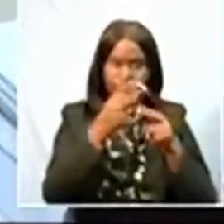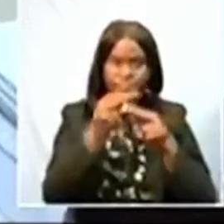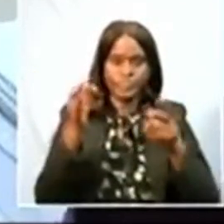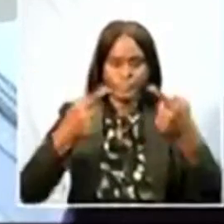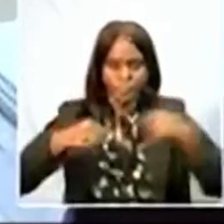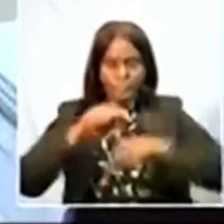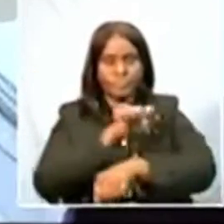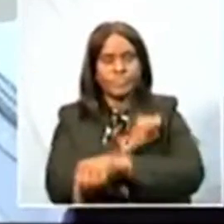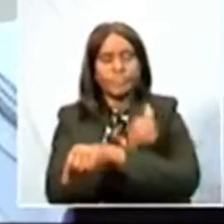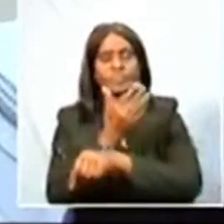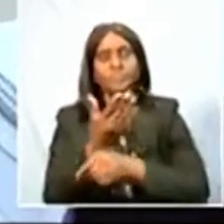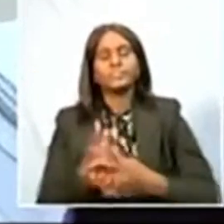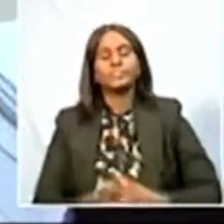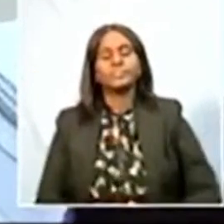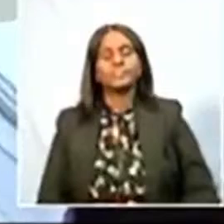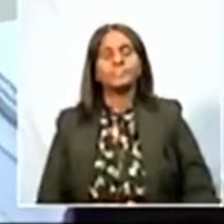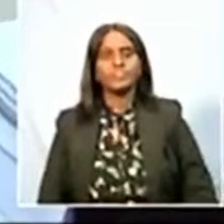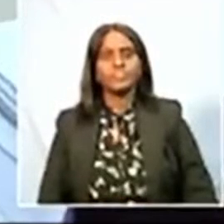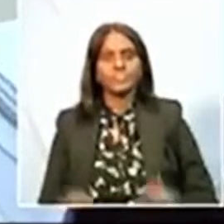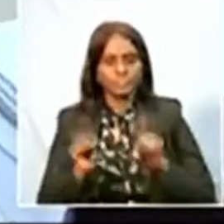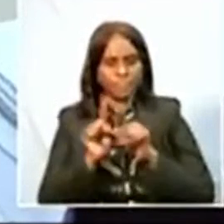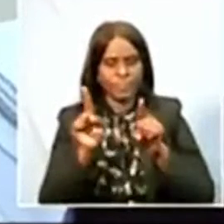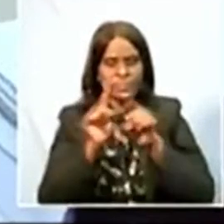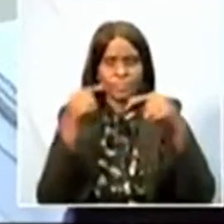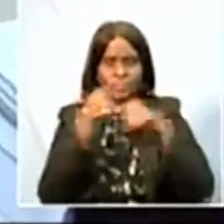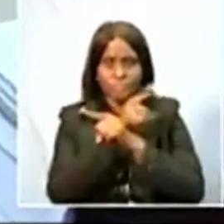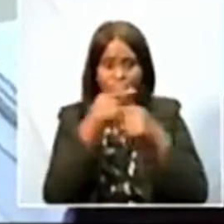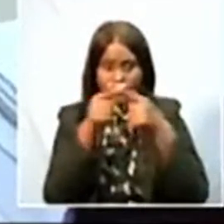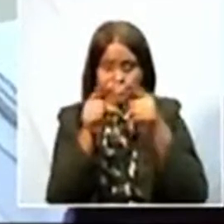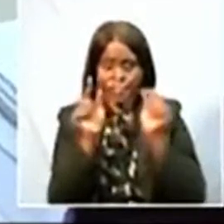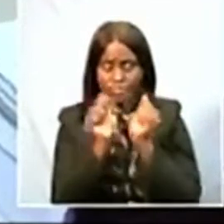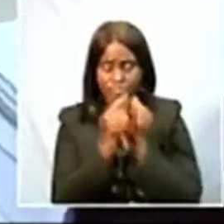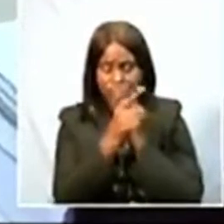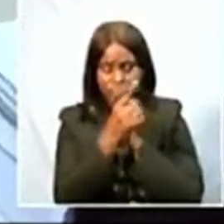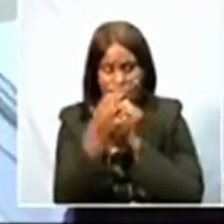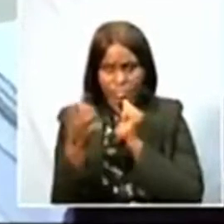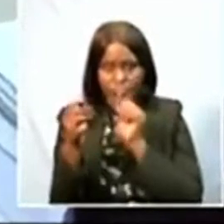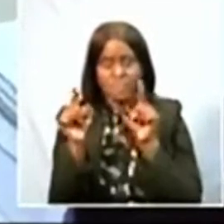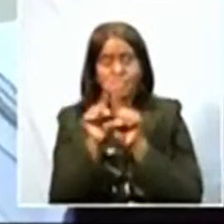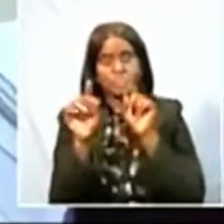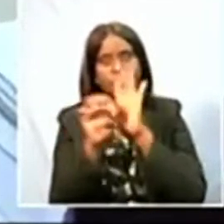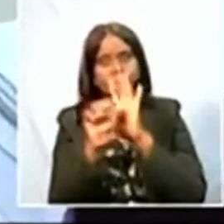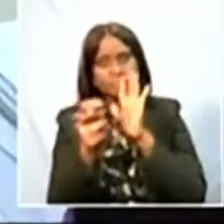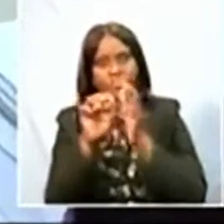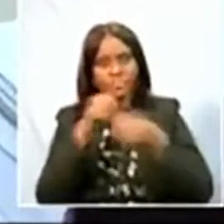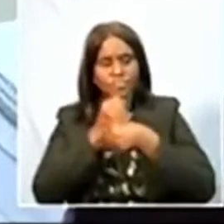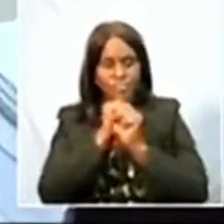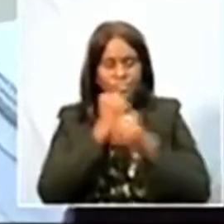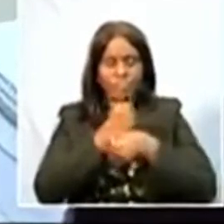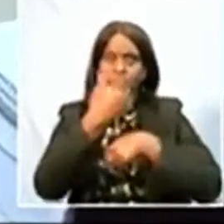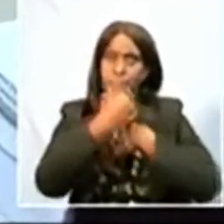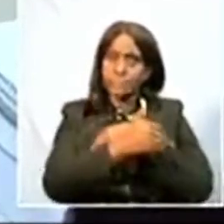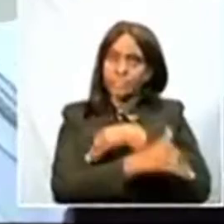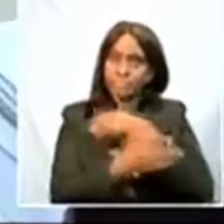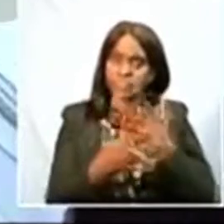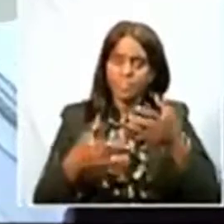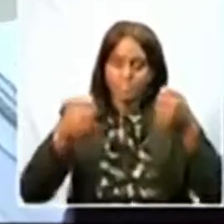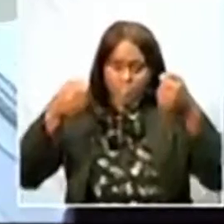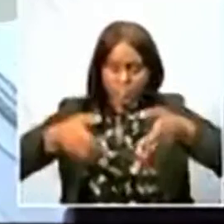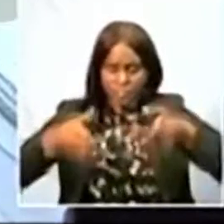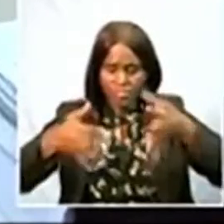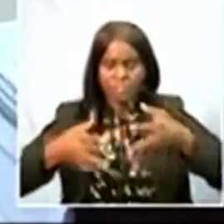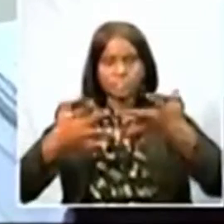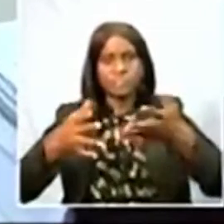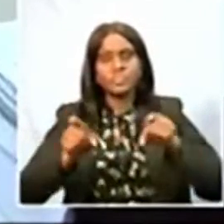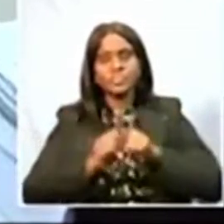local authorities. Contrary to the guideline, equipment such as bakery, block making, and metal